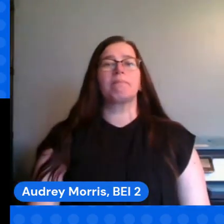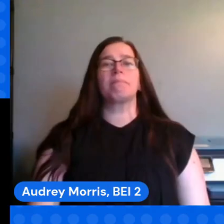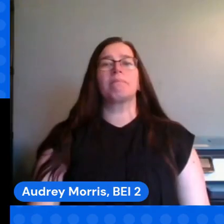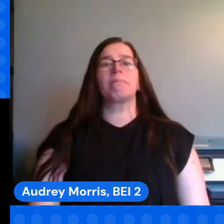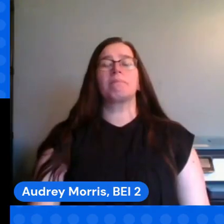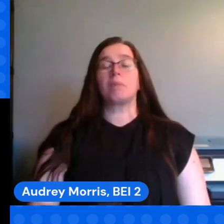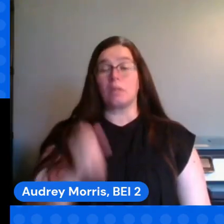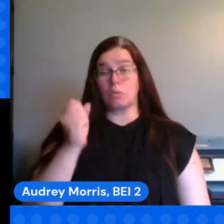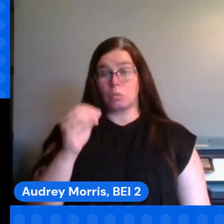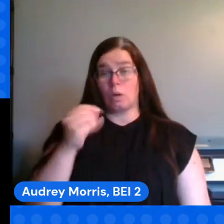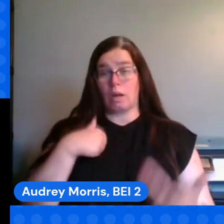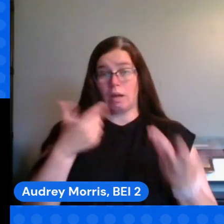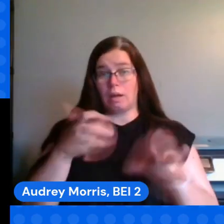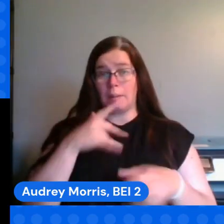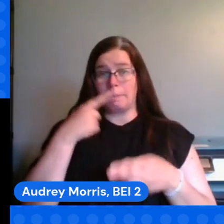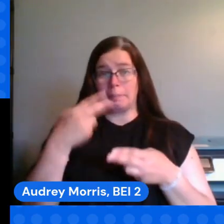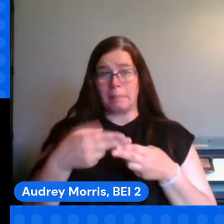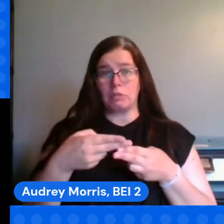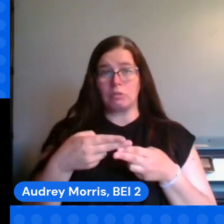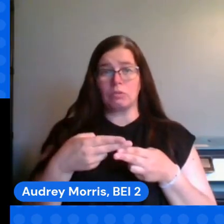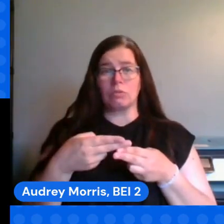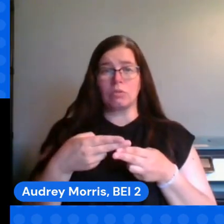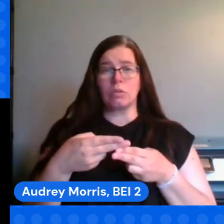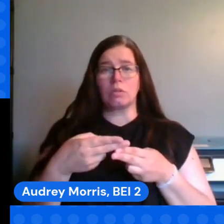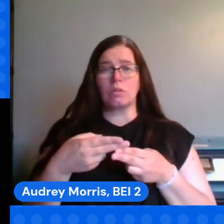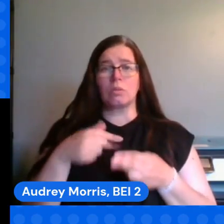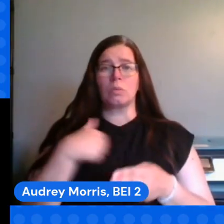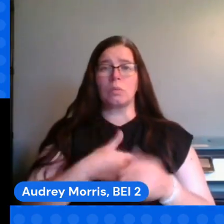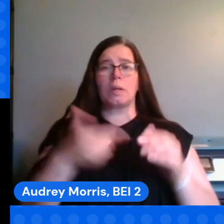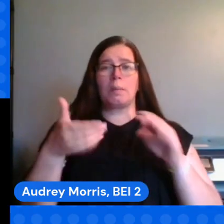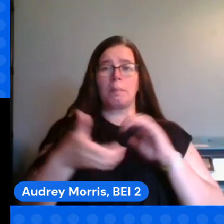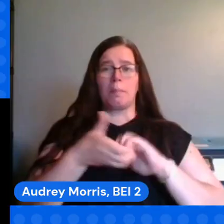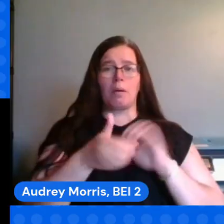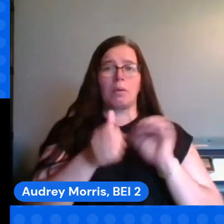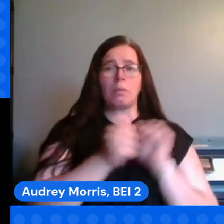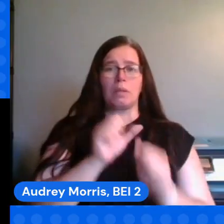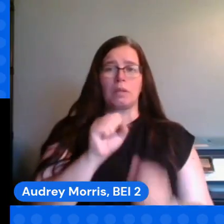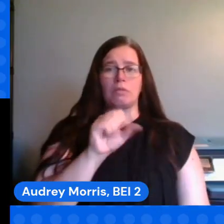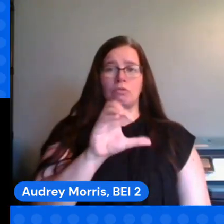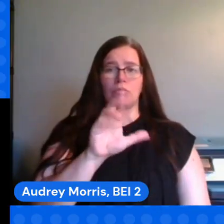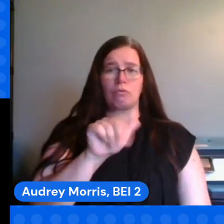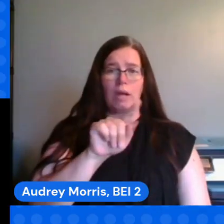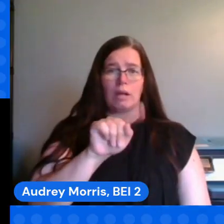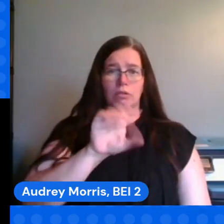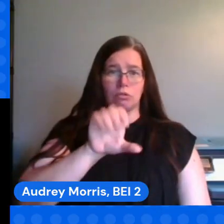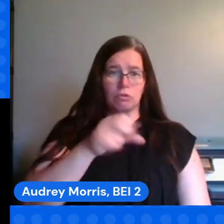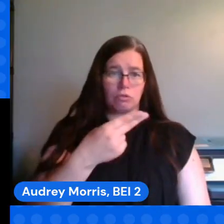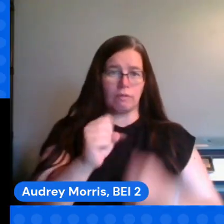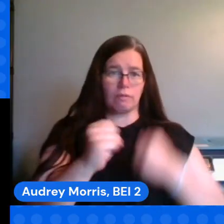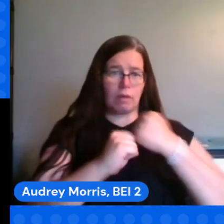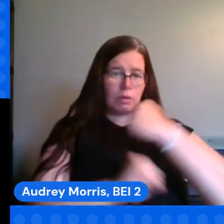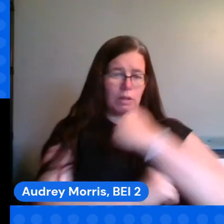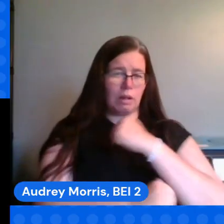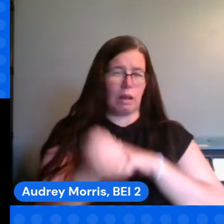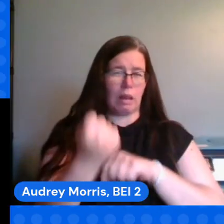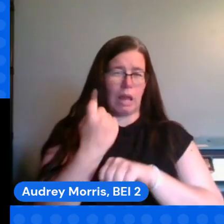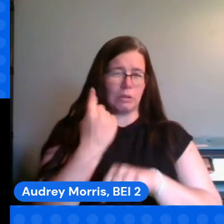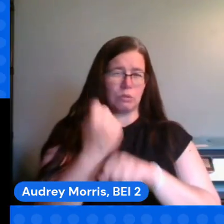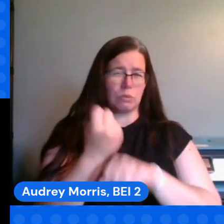And so I mentioned earlier, we partnered with the Scratch Foundation, I think last year or year before